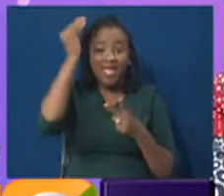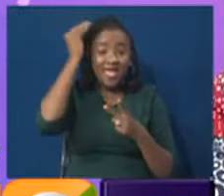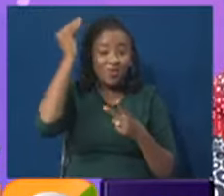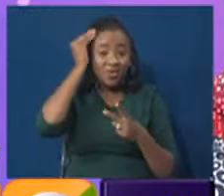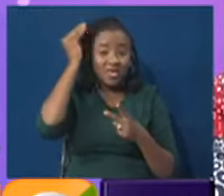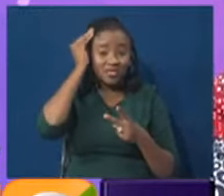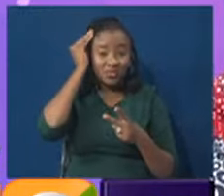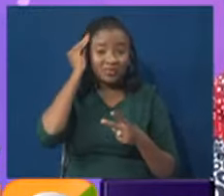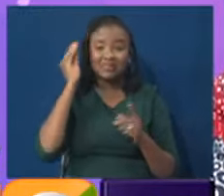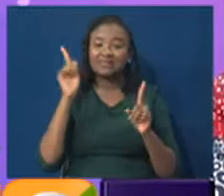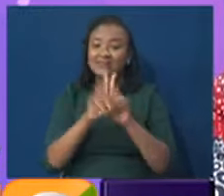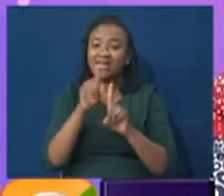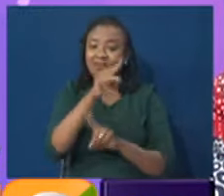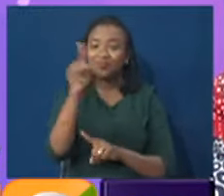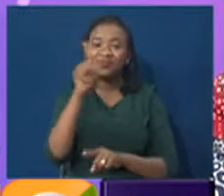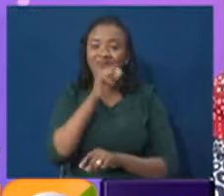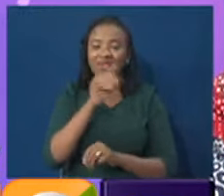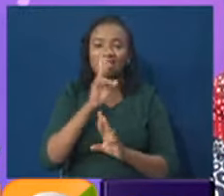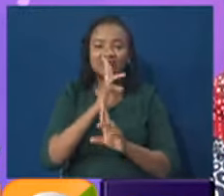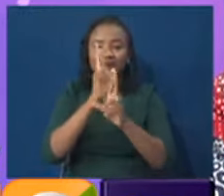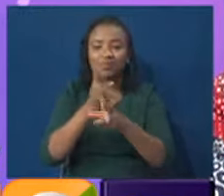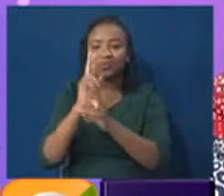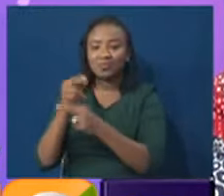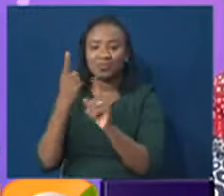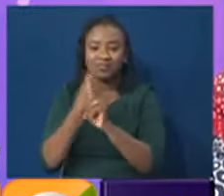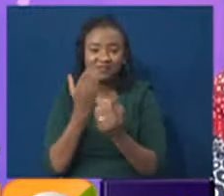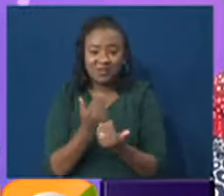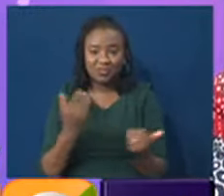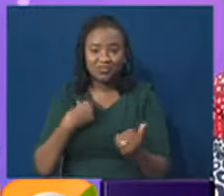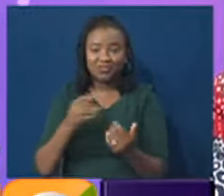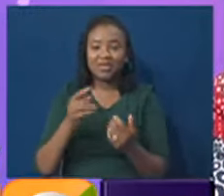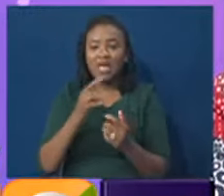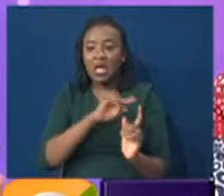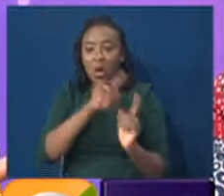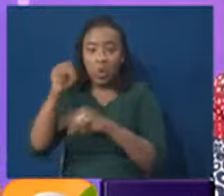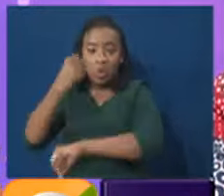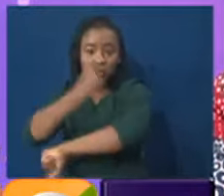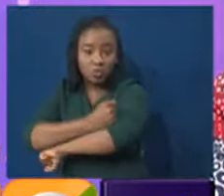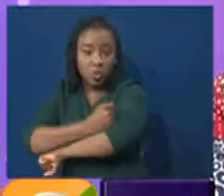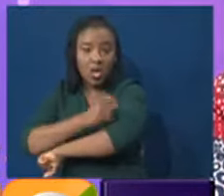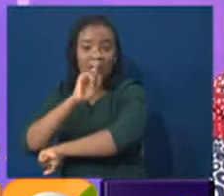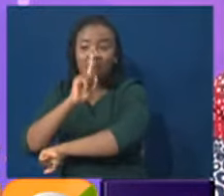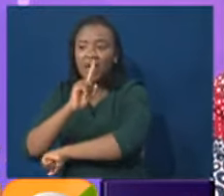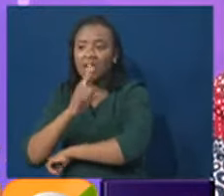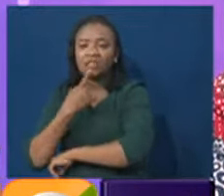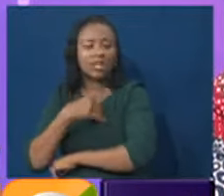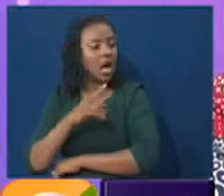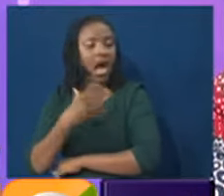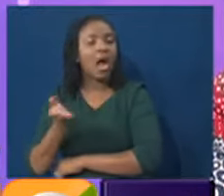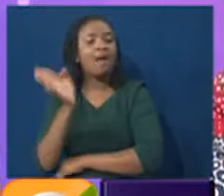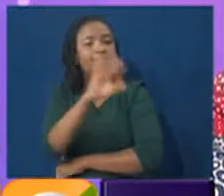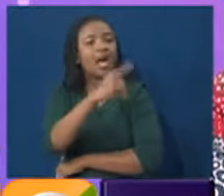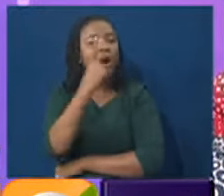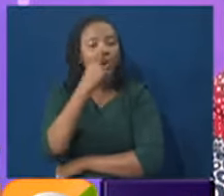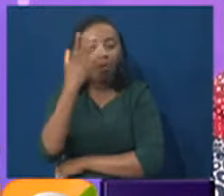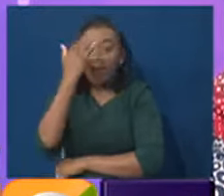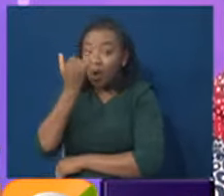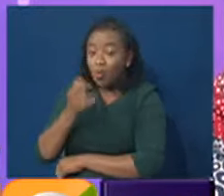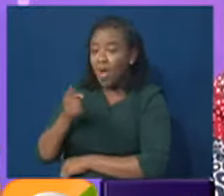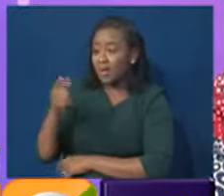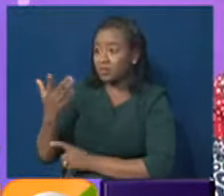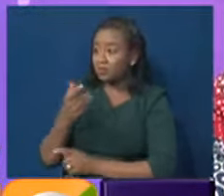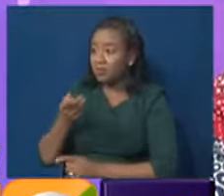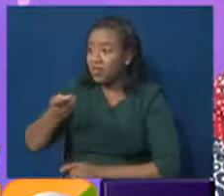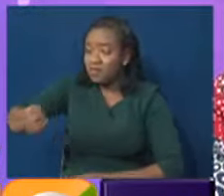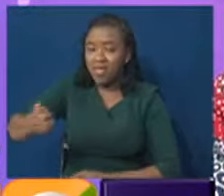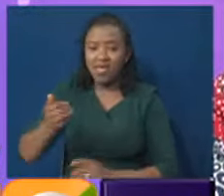have reported kids being sent back home from public schools just when schools open because they had to, due to lack